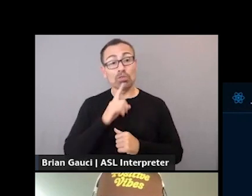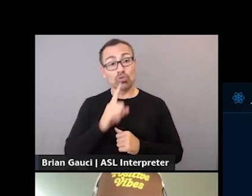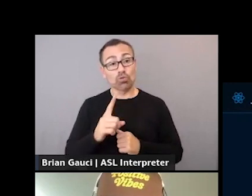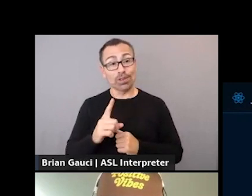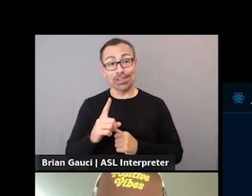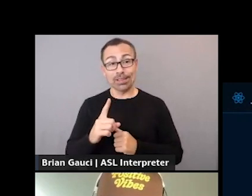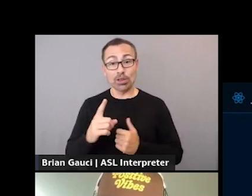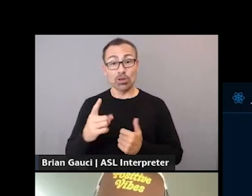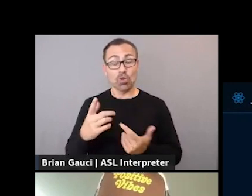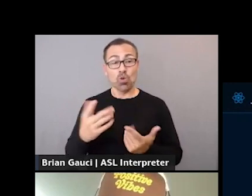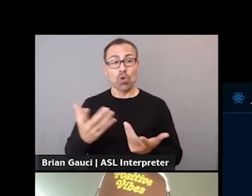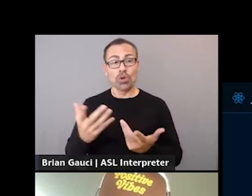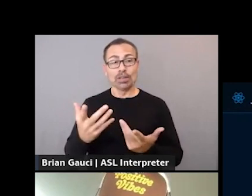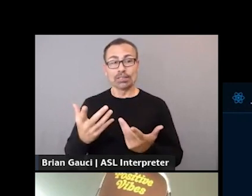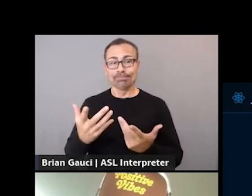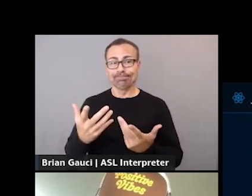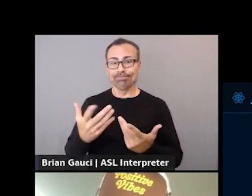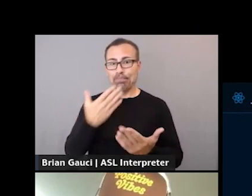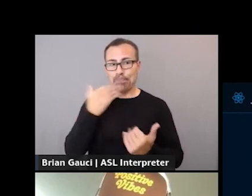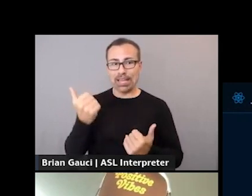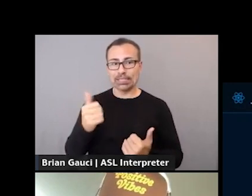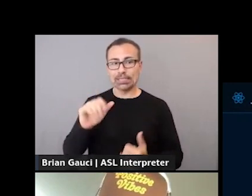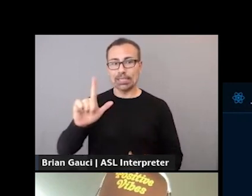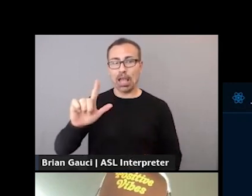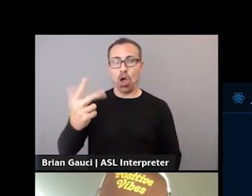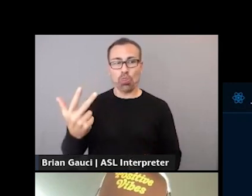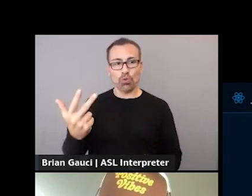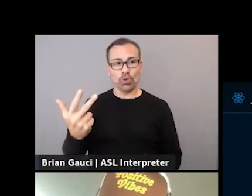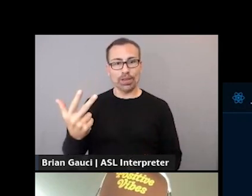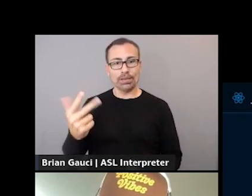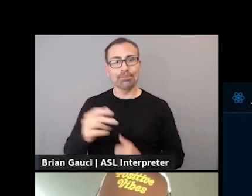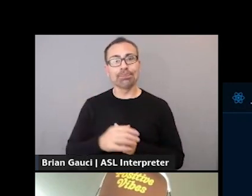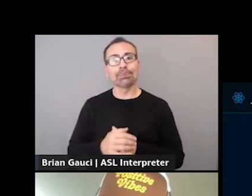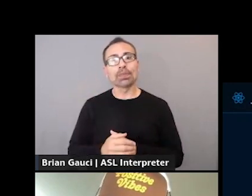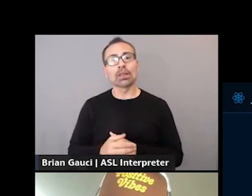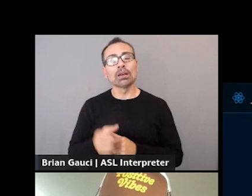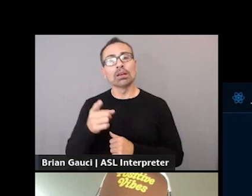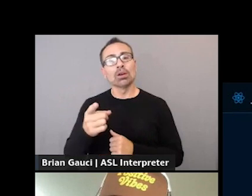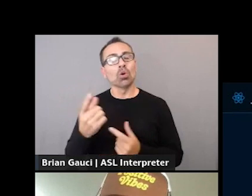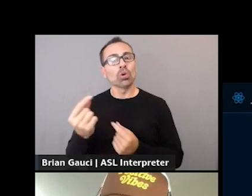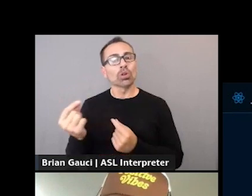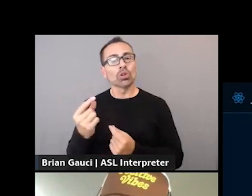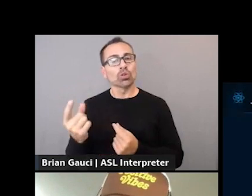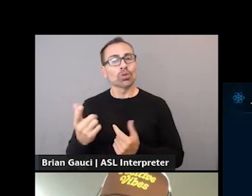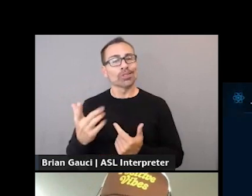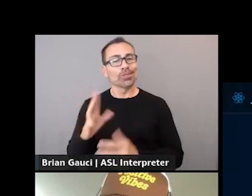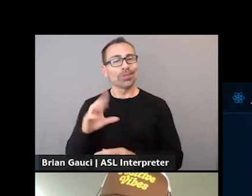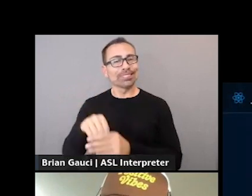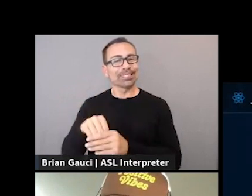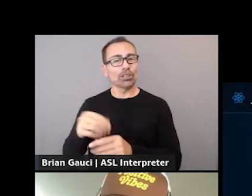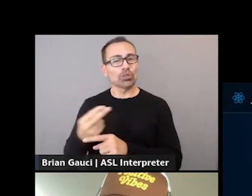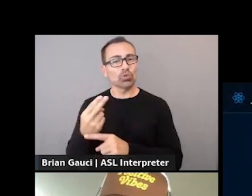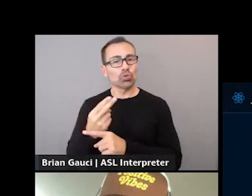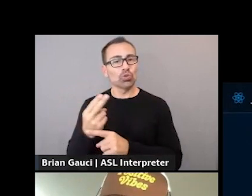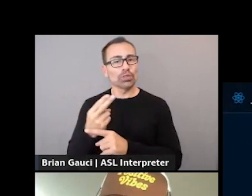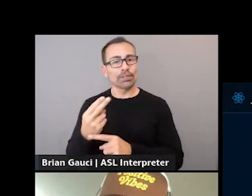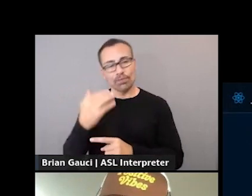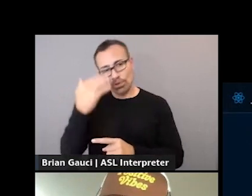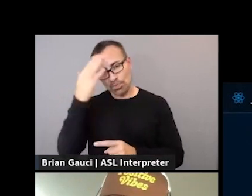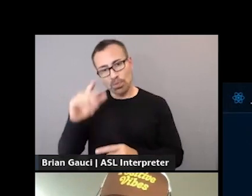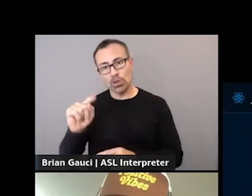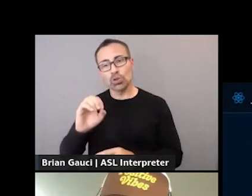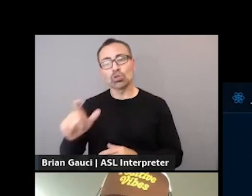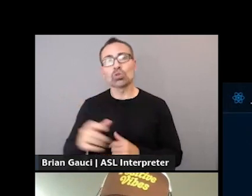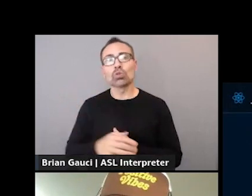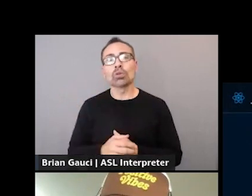this L3 construct. And all you have to do is install it using familiar tooling, NPM in this case. Yep. It's under